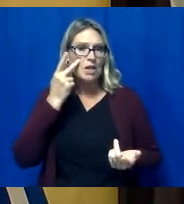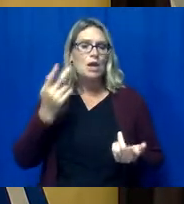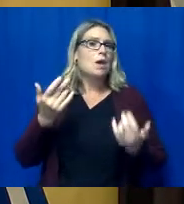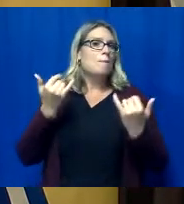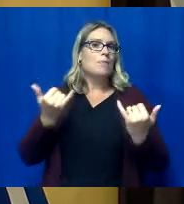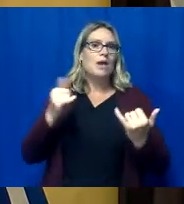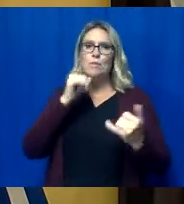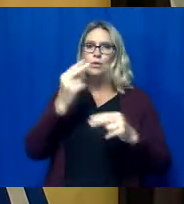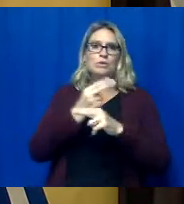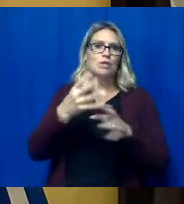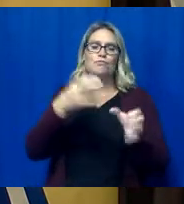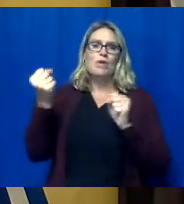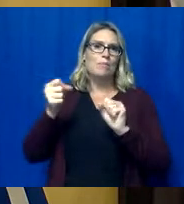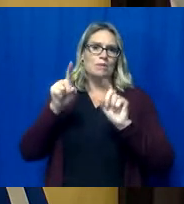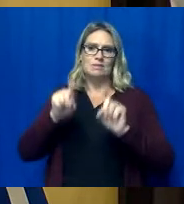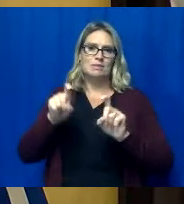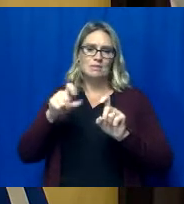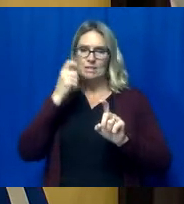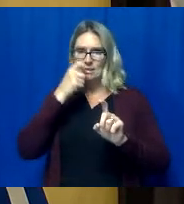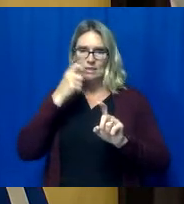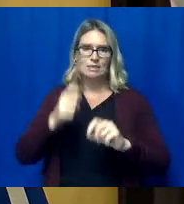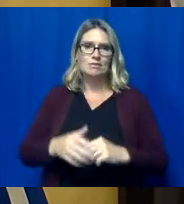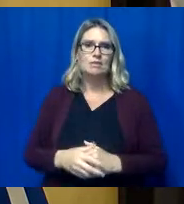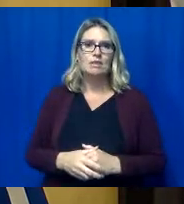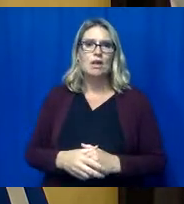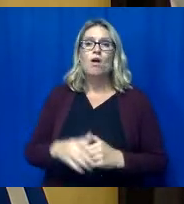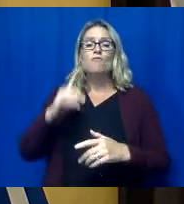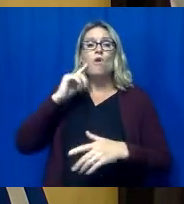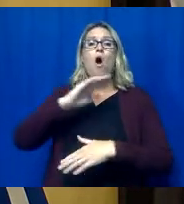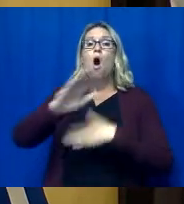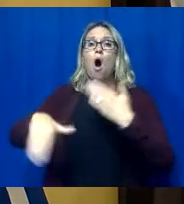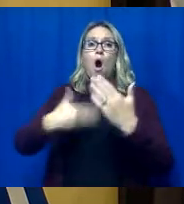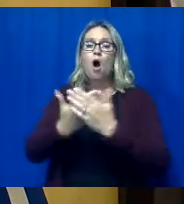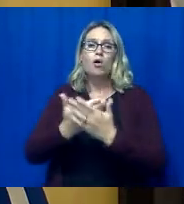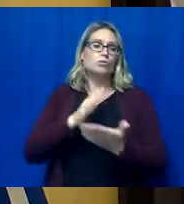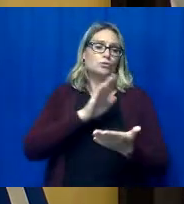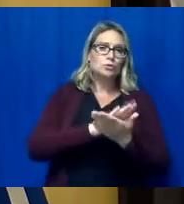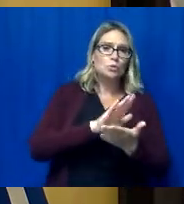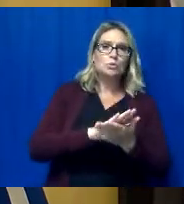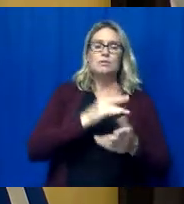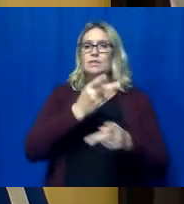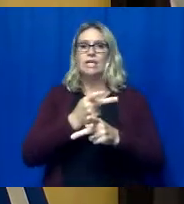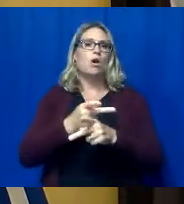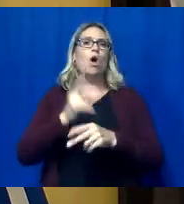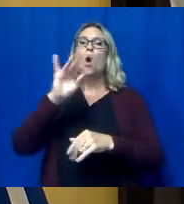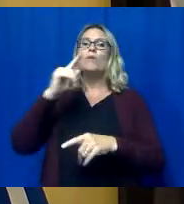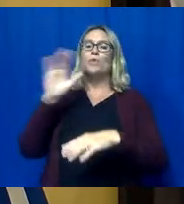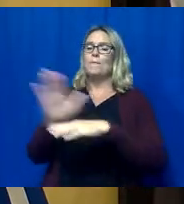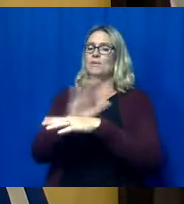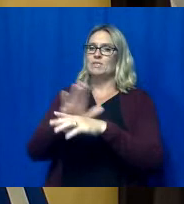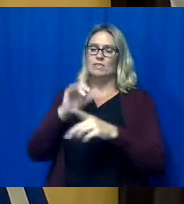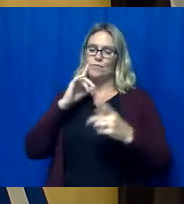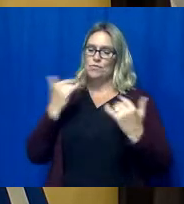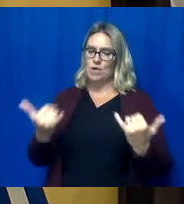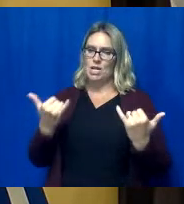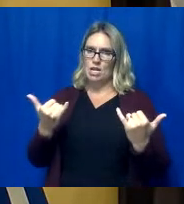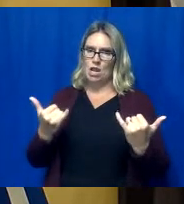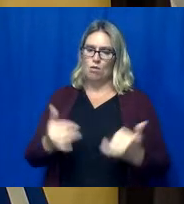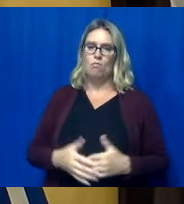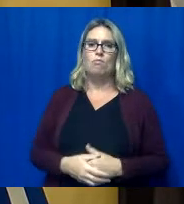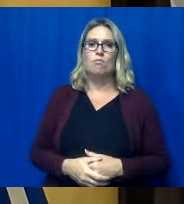rapid tests widely in all those different settings, just in that business settings right now. The